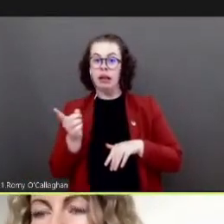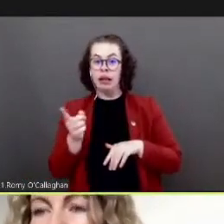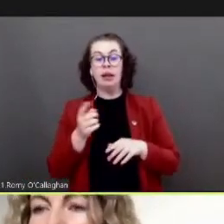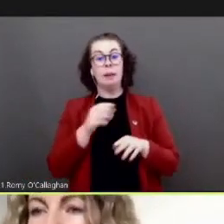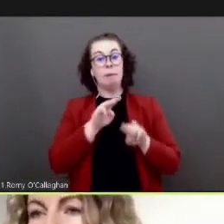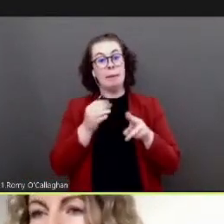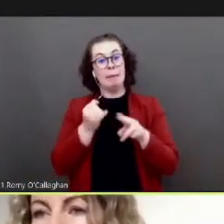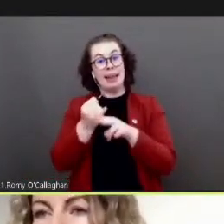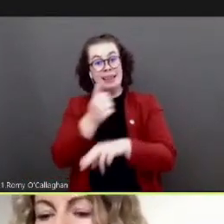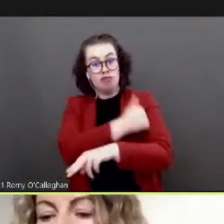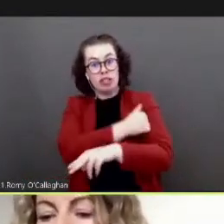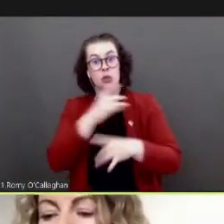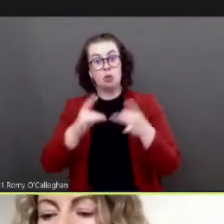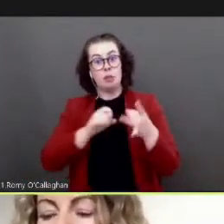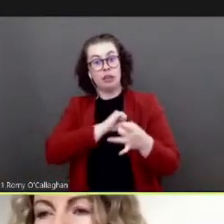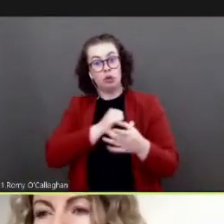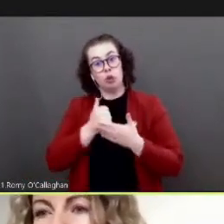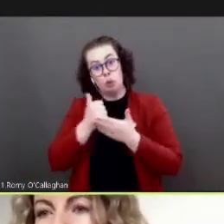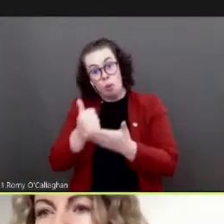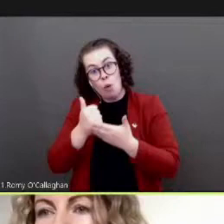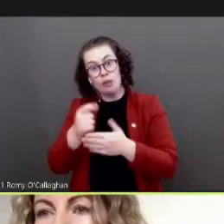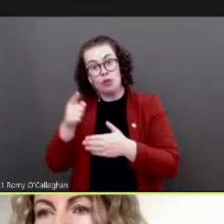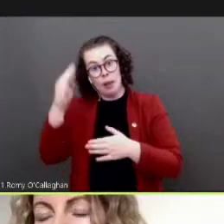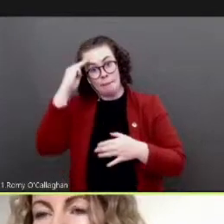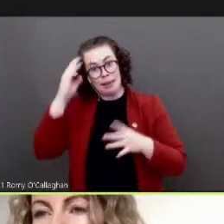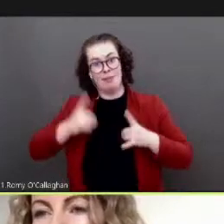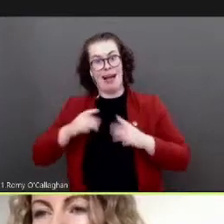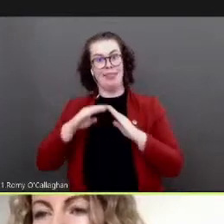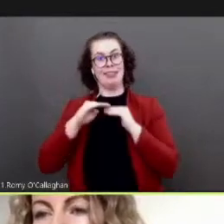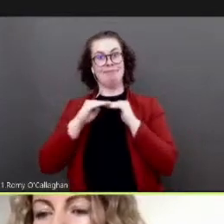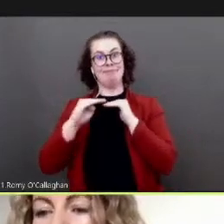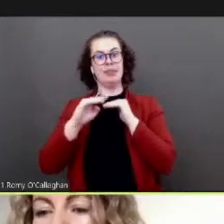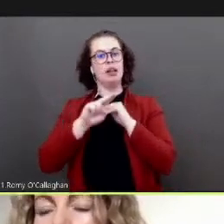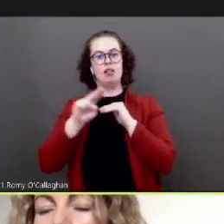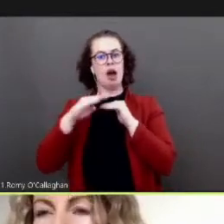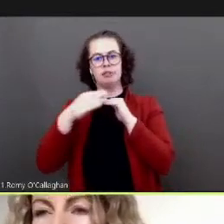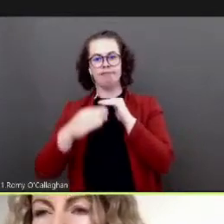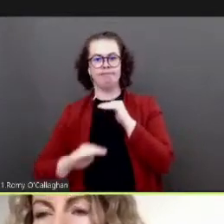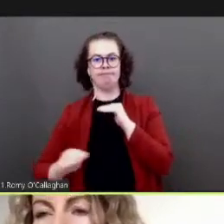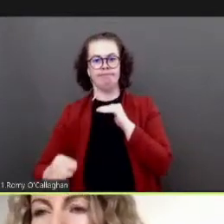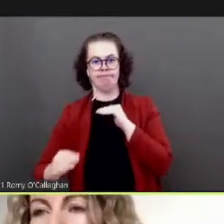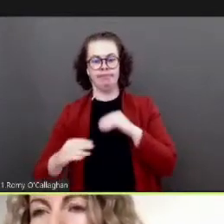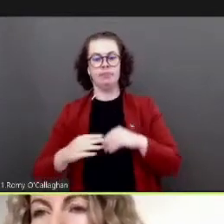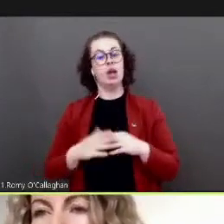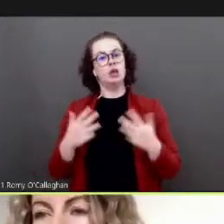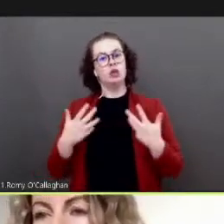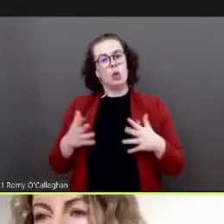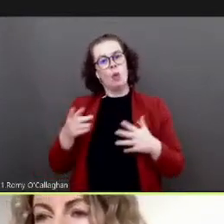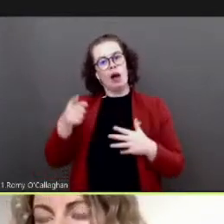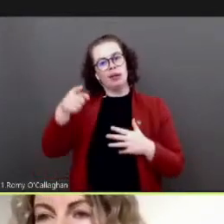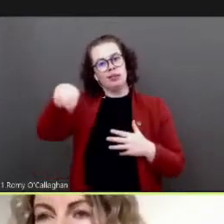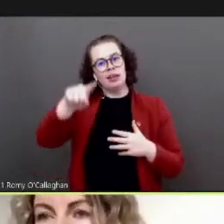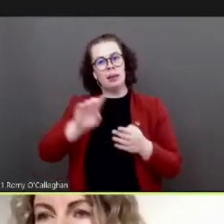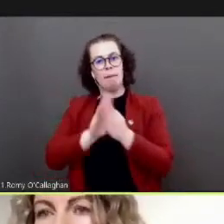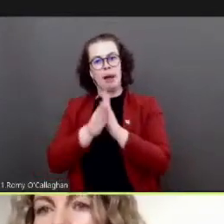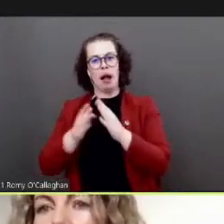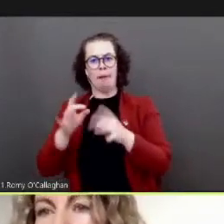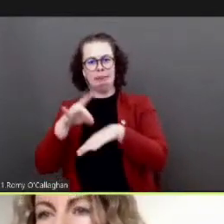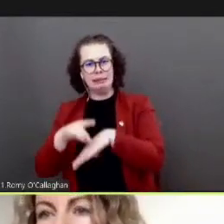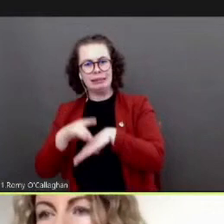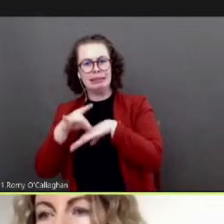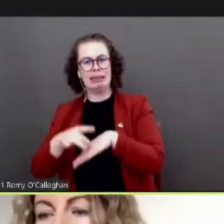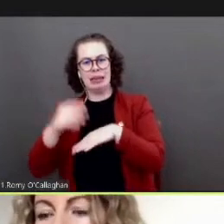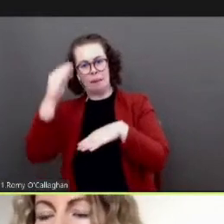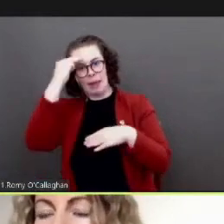mental health as well as possible, and to preclude people from entering into that unwell zone insofar as possible,